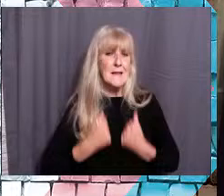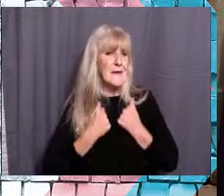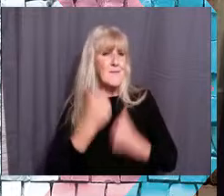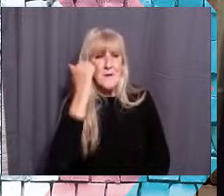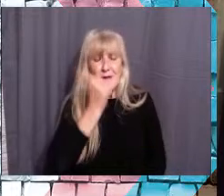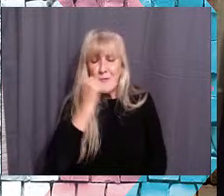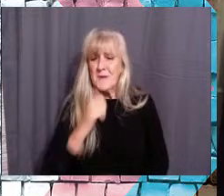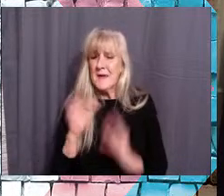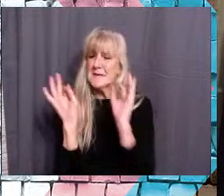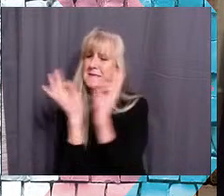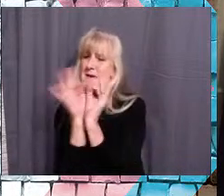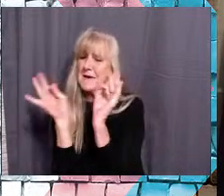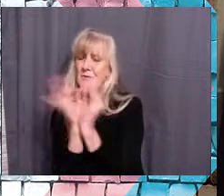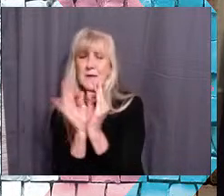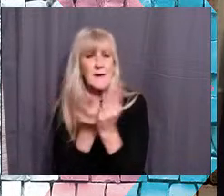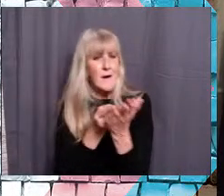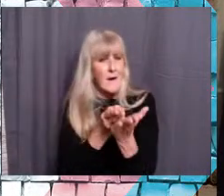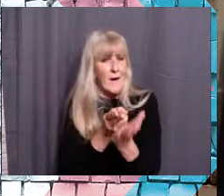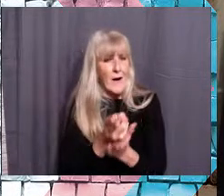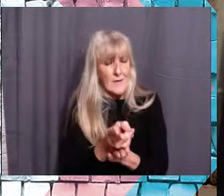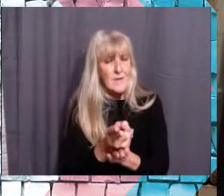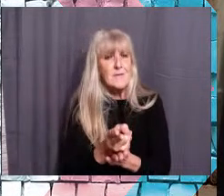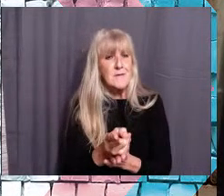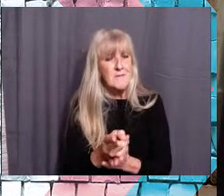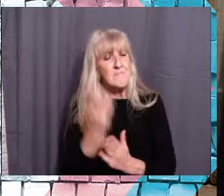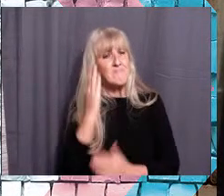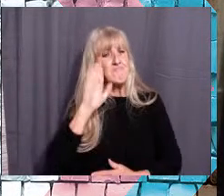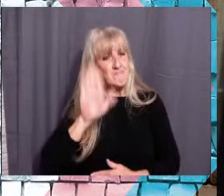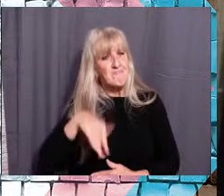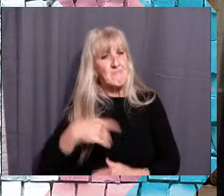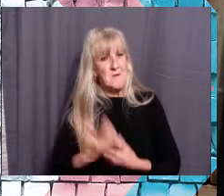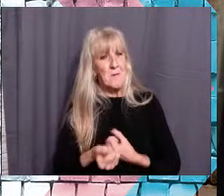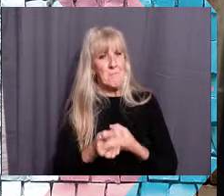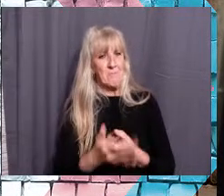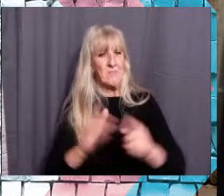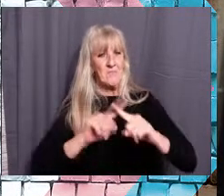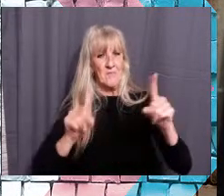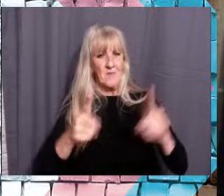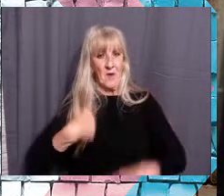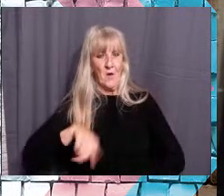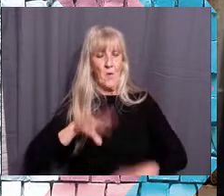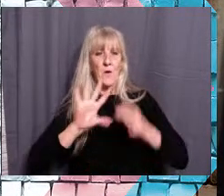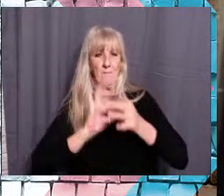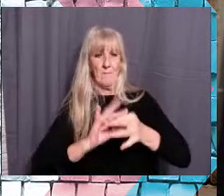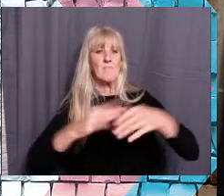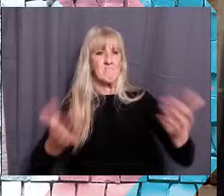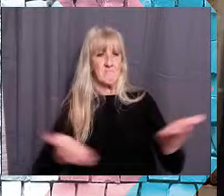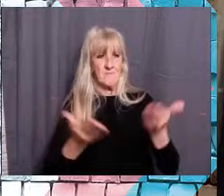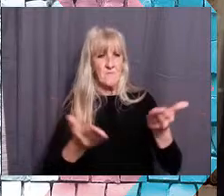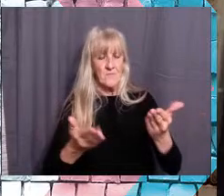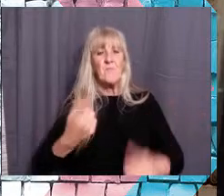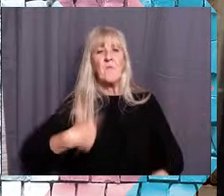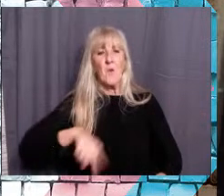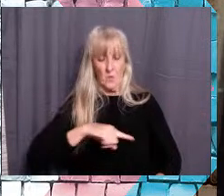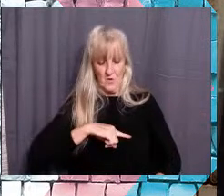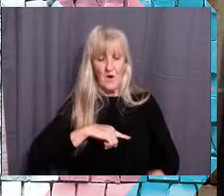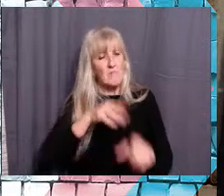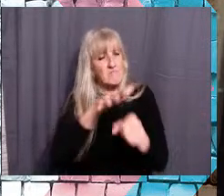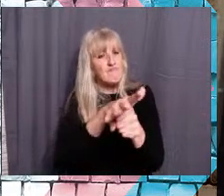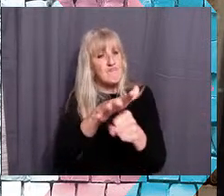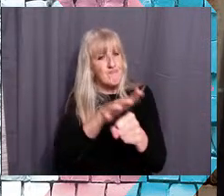honesty, knowing that I'm making a difference. We belong here. We are enough and we